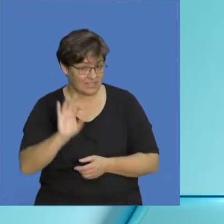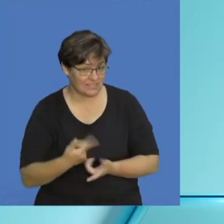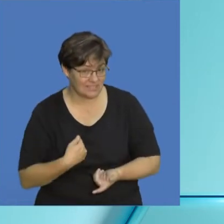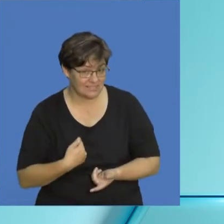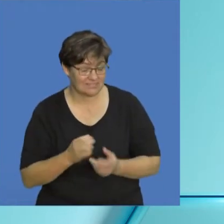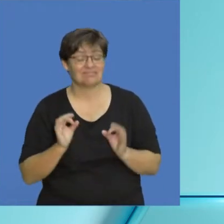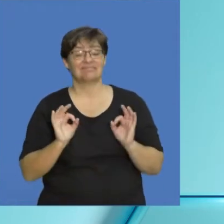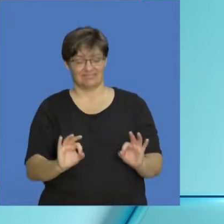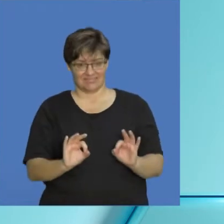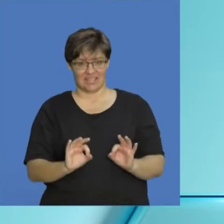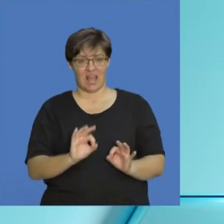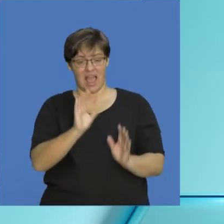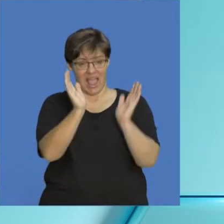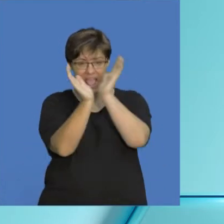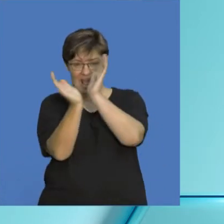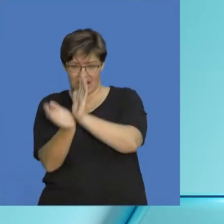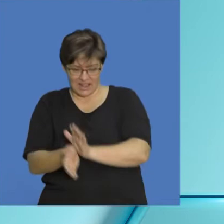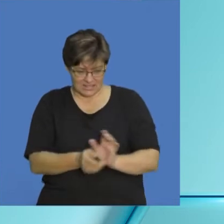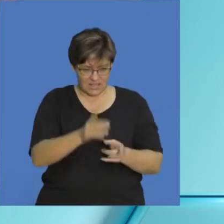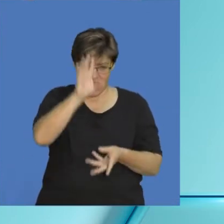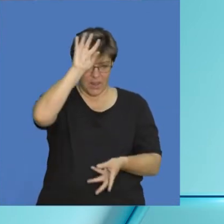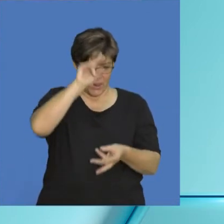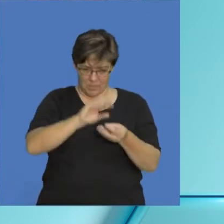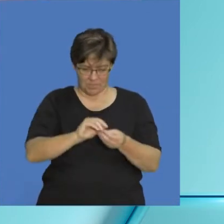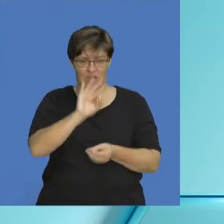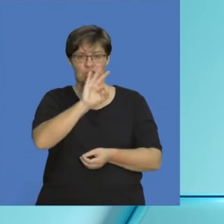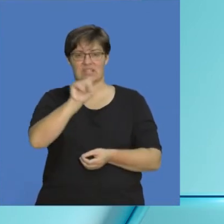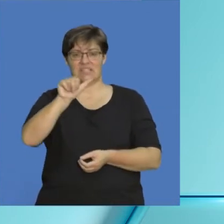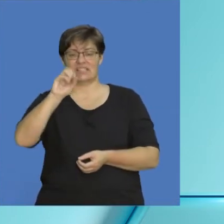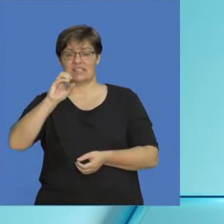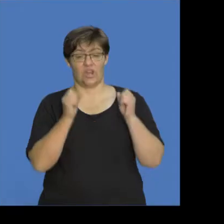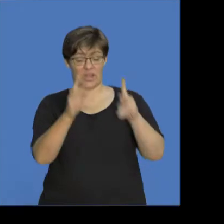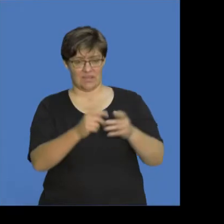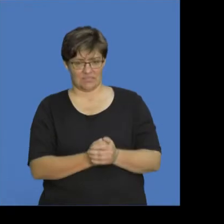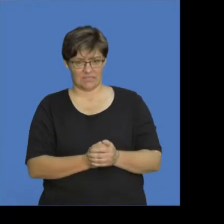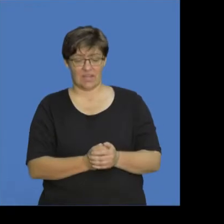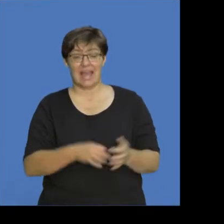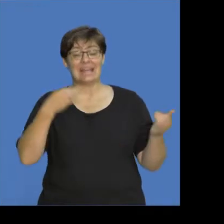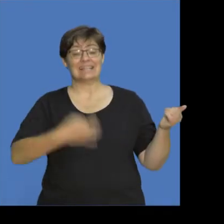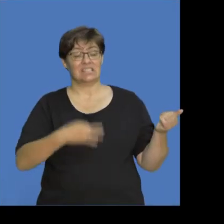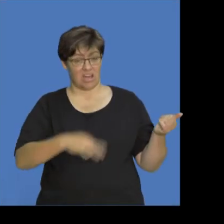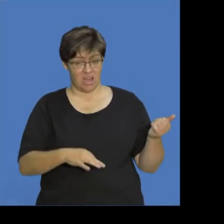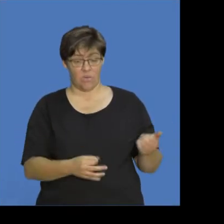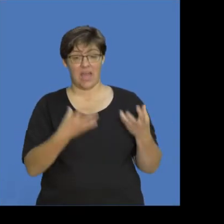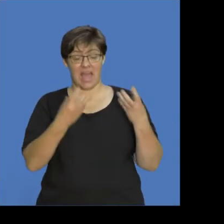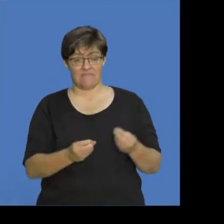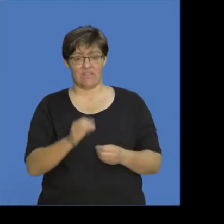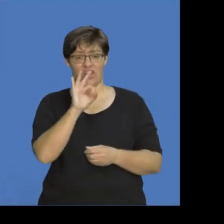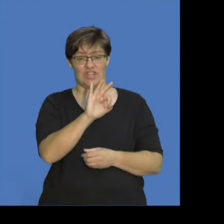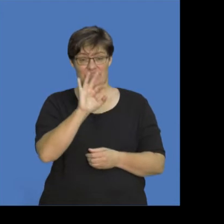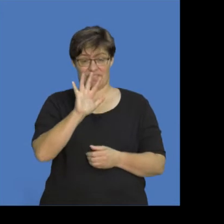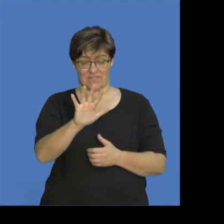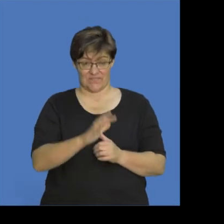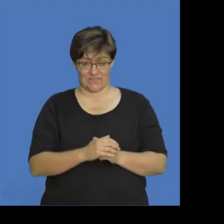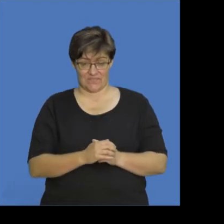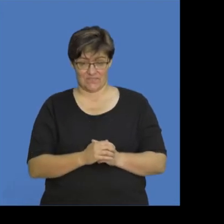make sense? Okay. If we add all the angles inside a circle, it's 360. Okay, great. For a guitar, we have